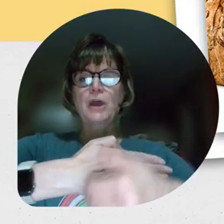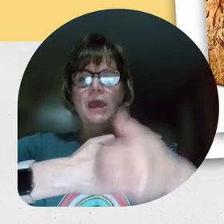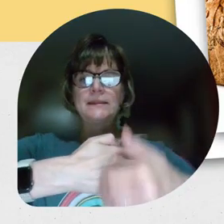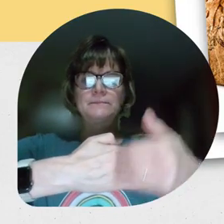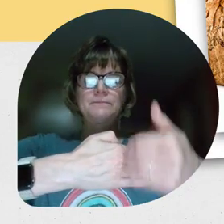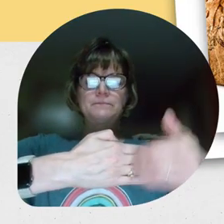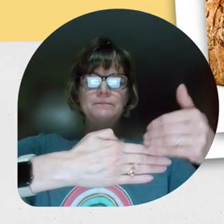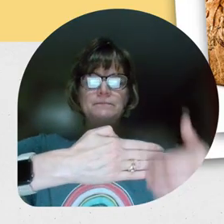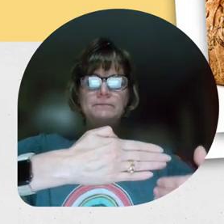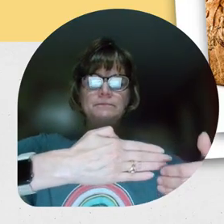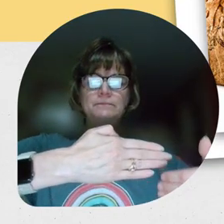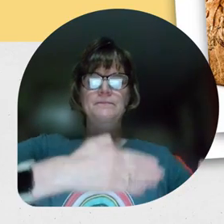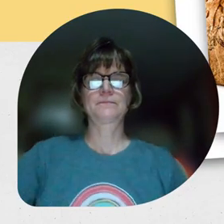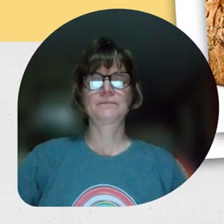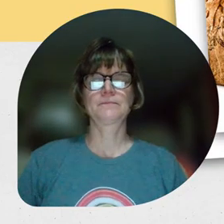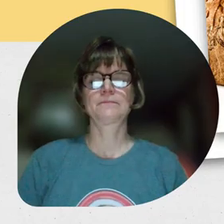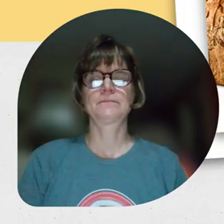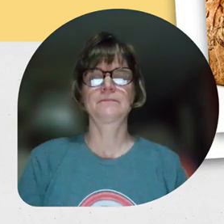bread.